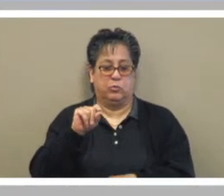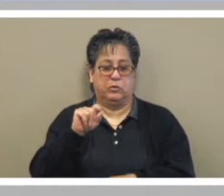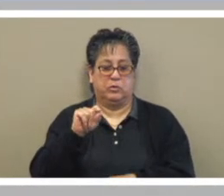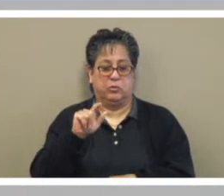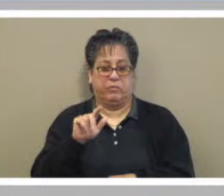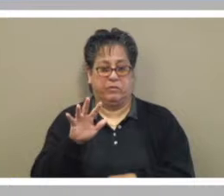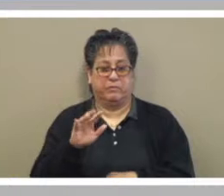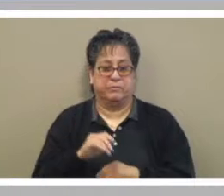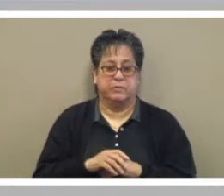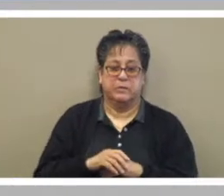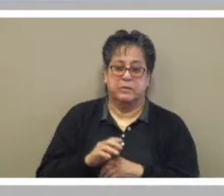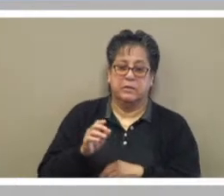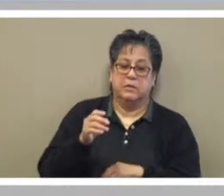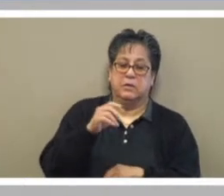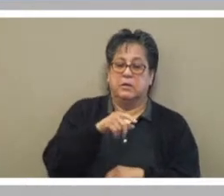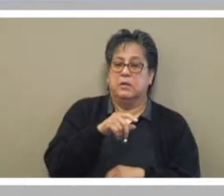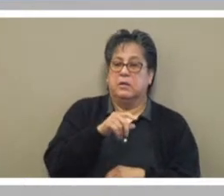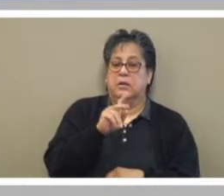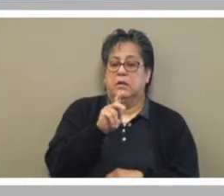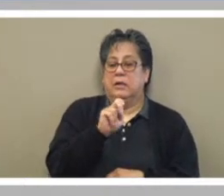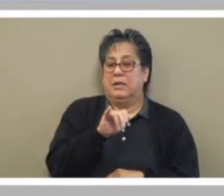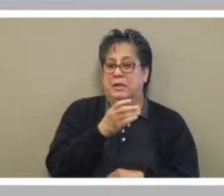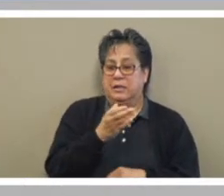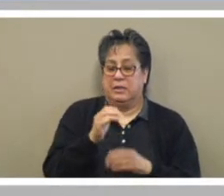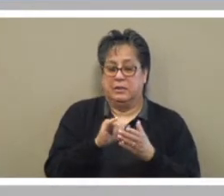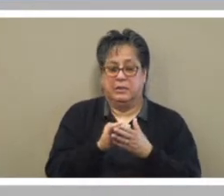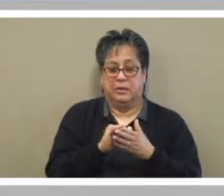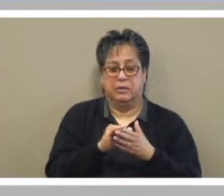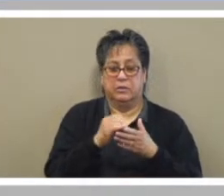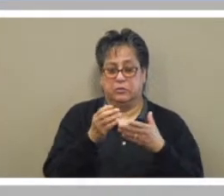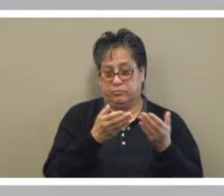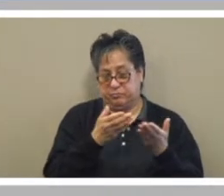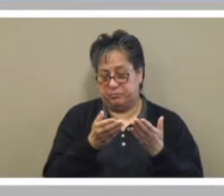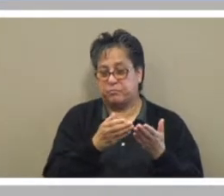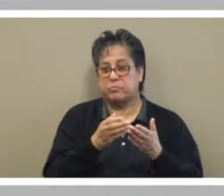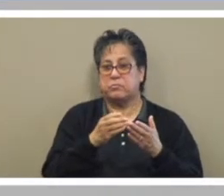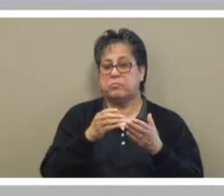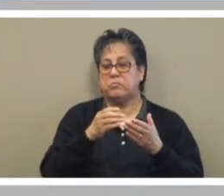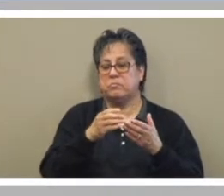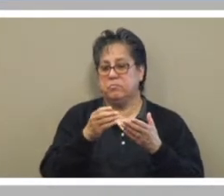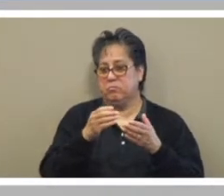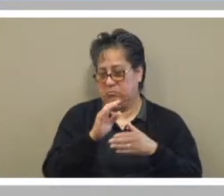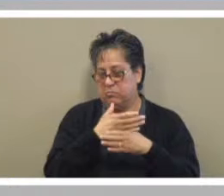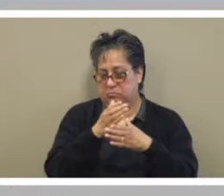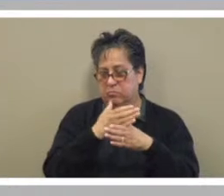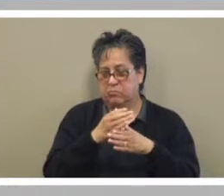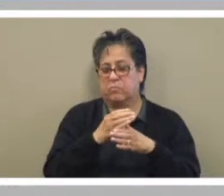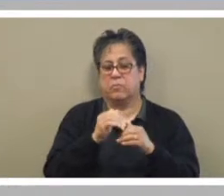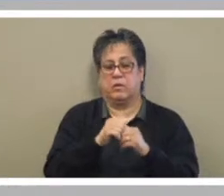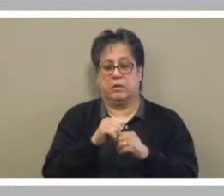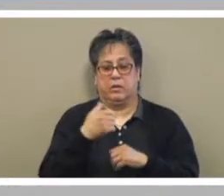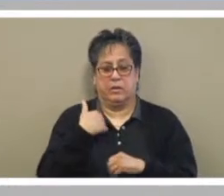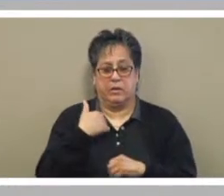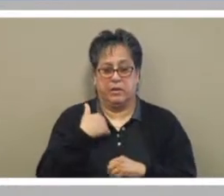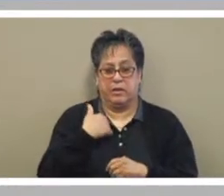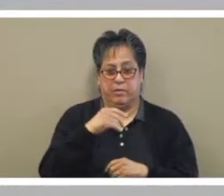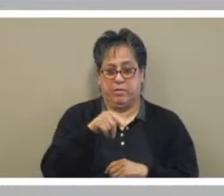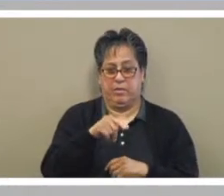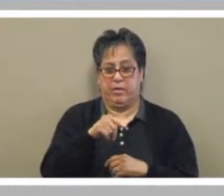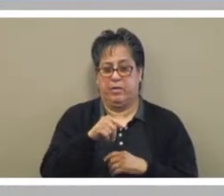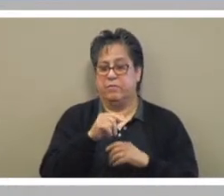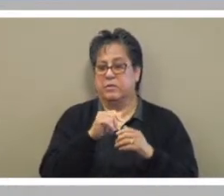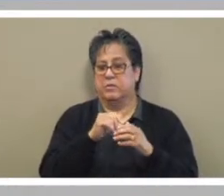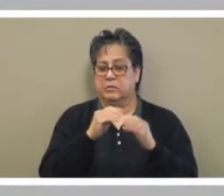These are some of the few key metrics that we wanted to share with you. So we look at impressions, where we are basically having all of our education